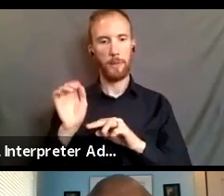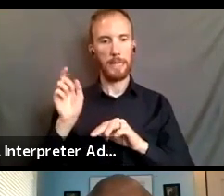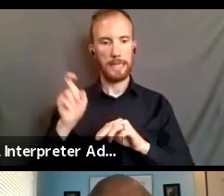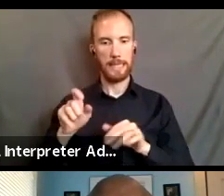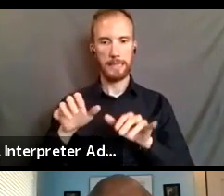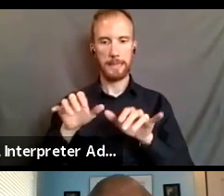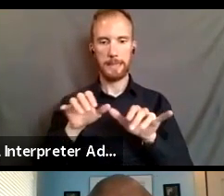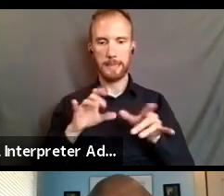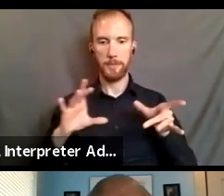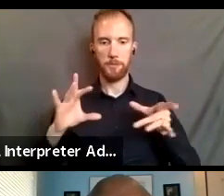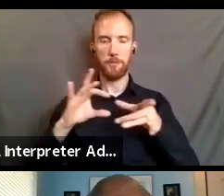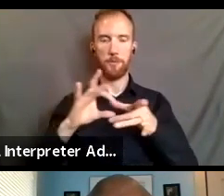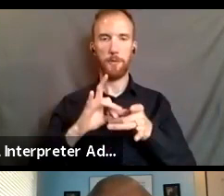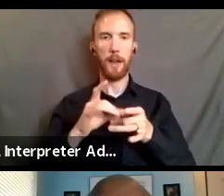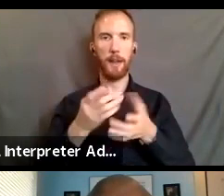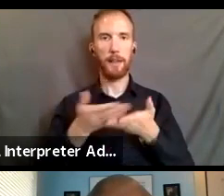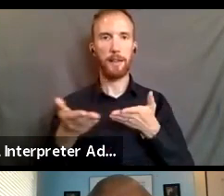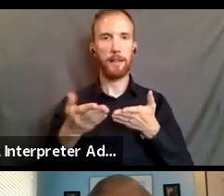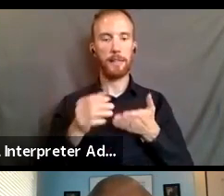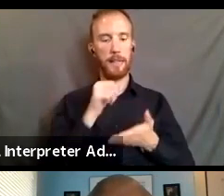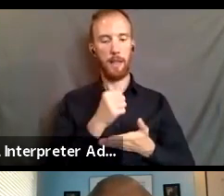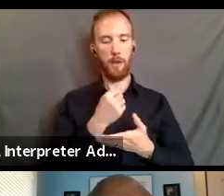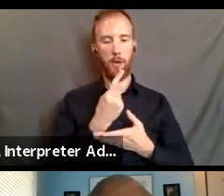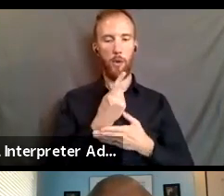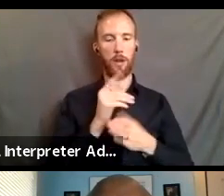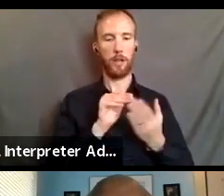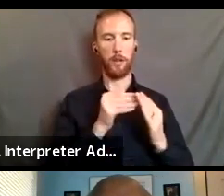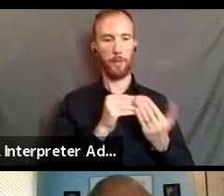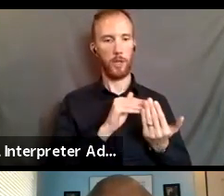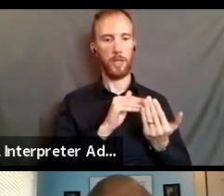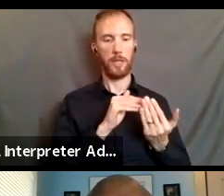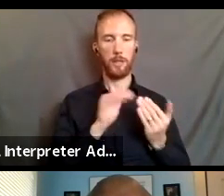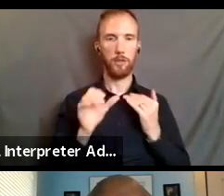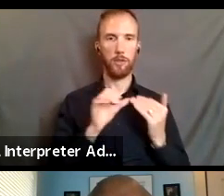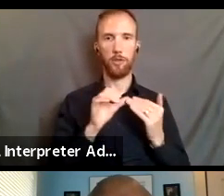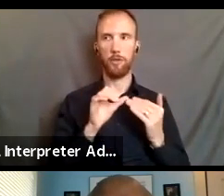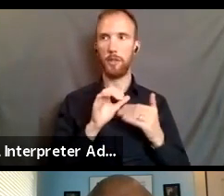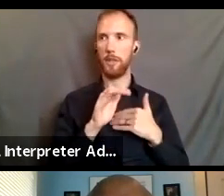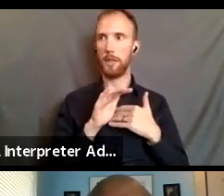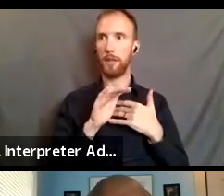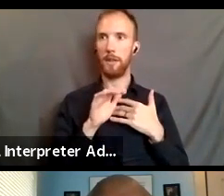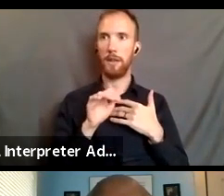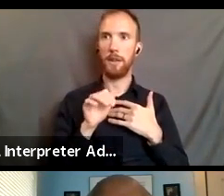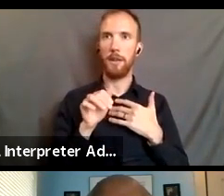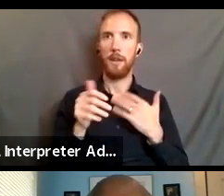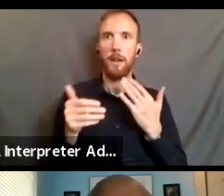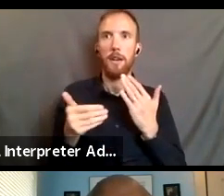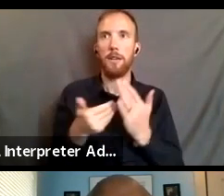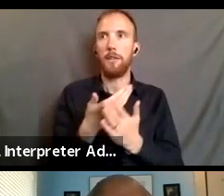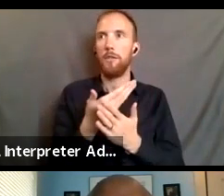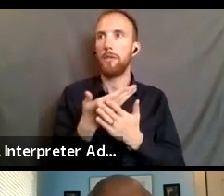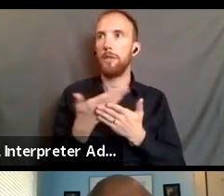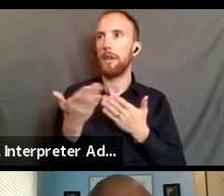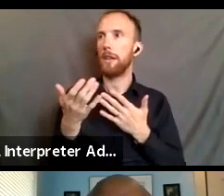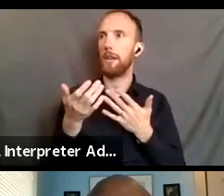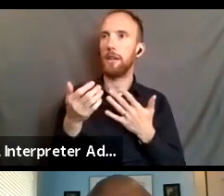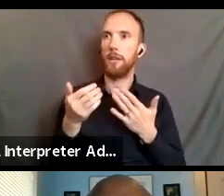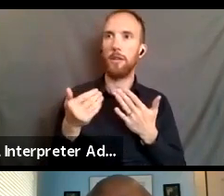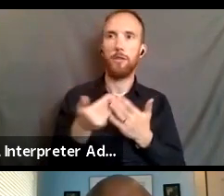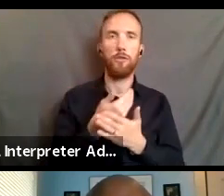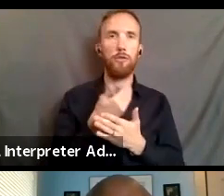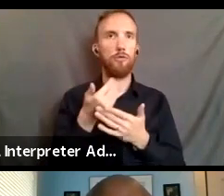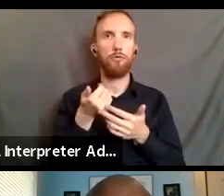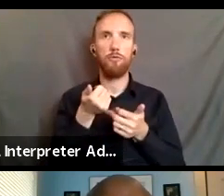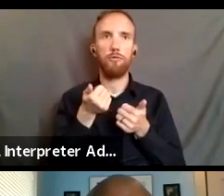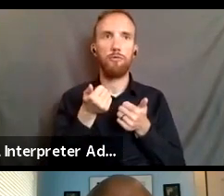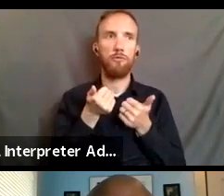it cannot be just one community doing uh another pilot i want to make sure that we have that kind of engagement in each community